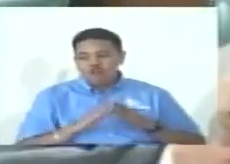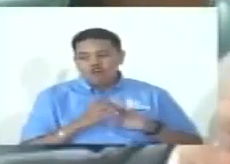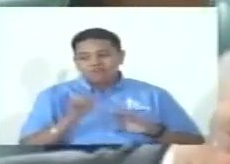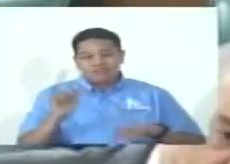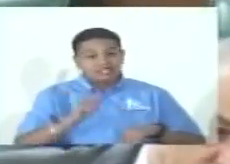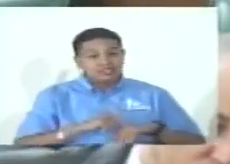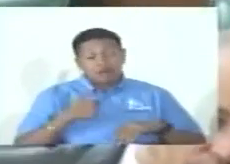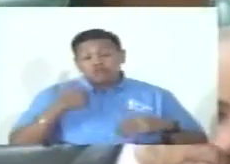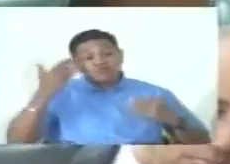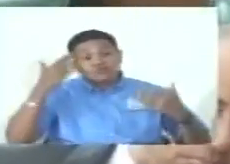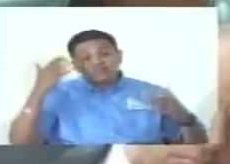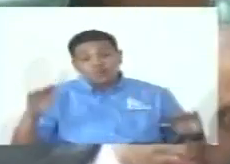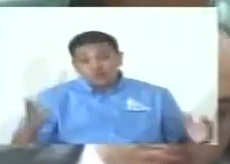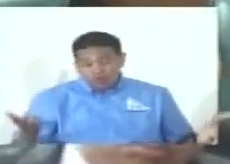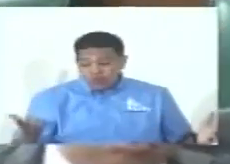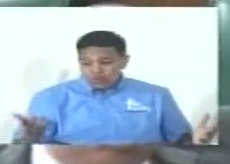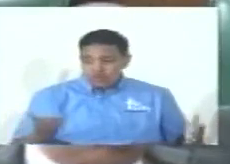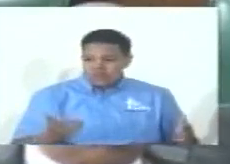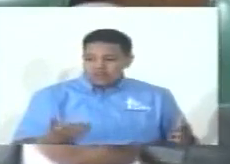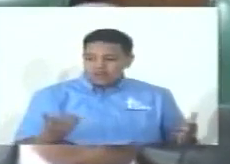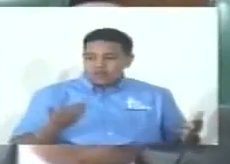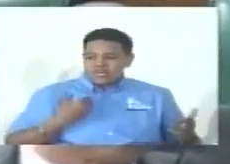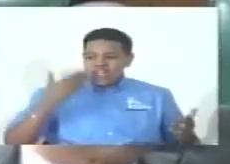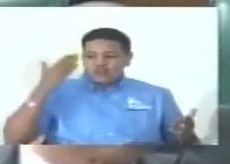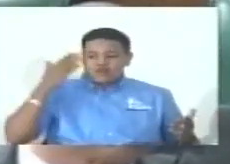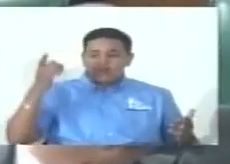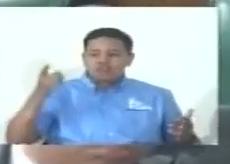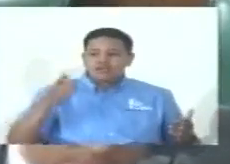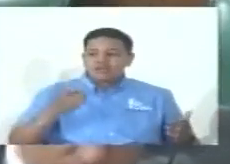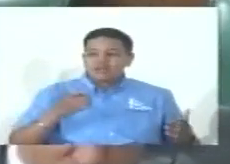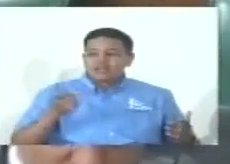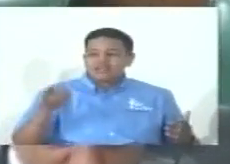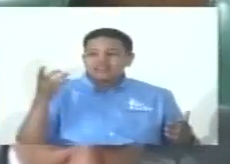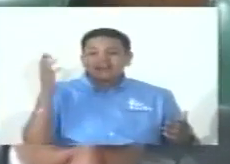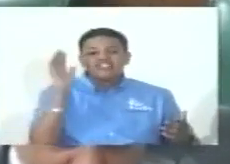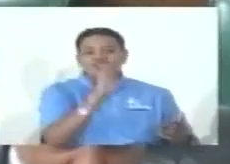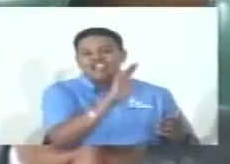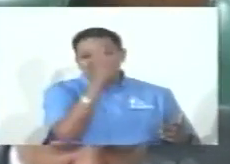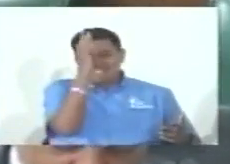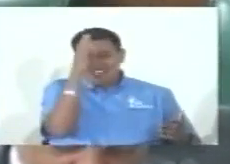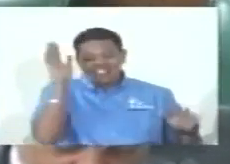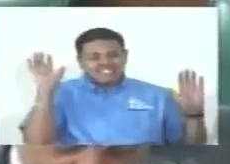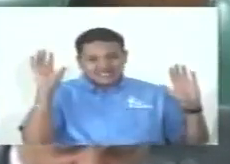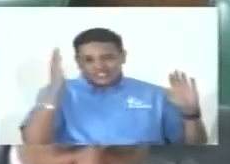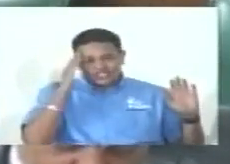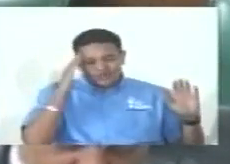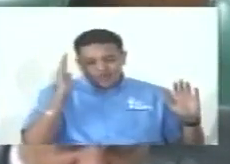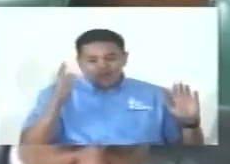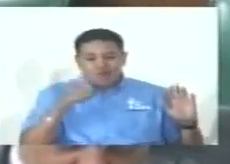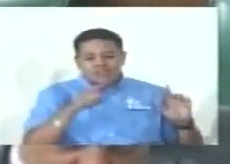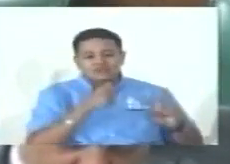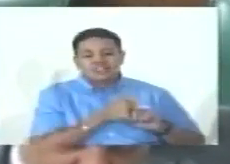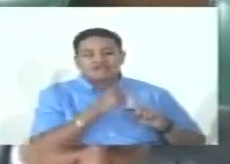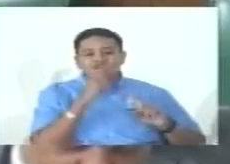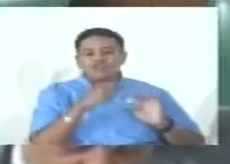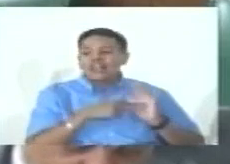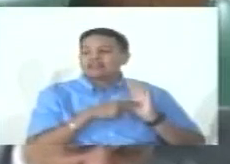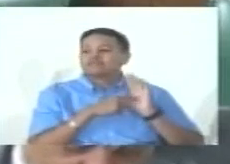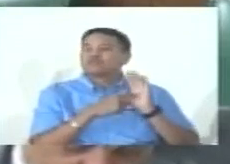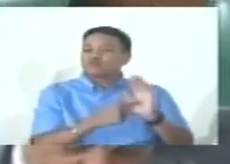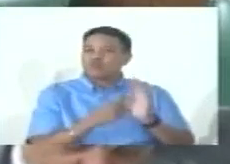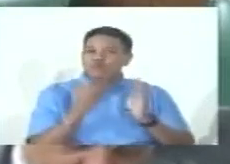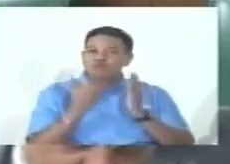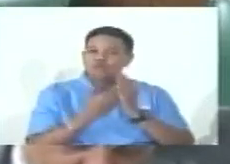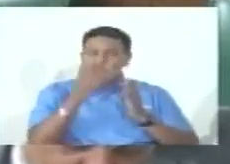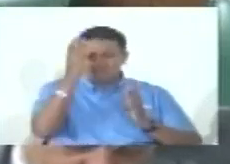was, because what I knew of him was that he was their father, and he exemplified that. A